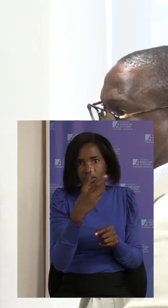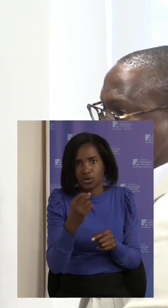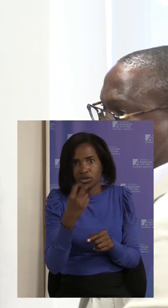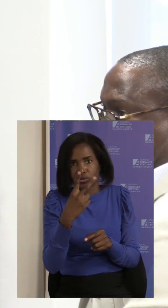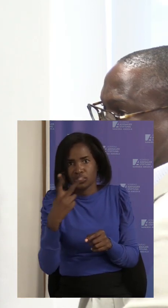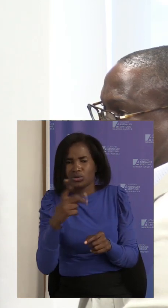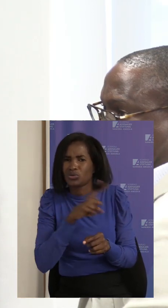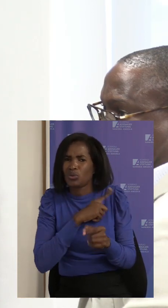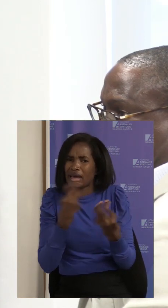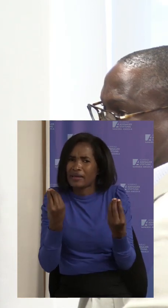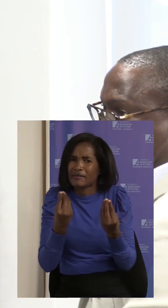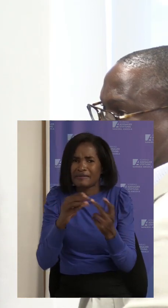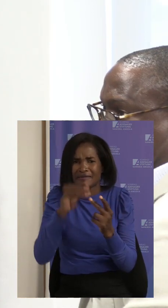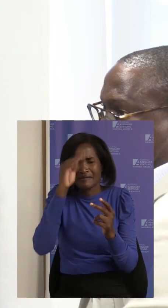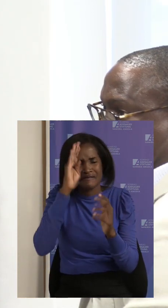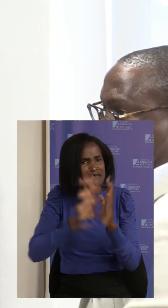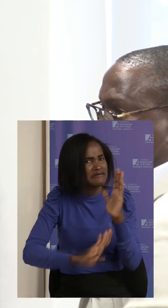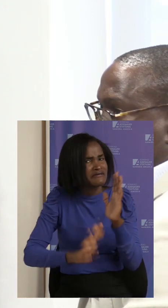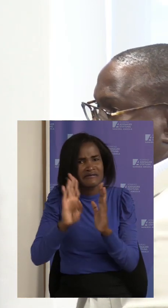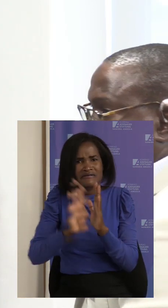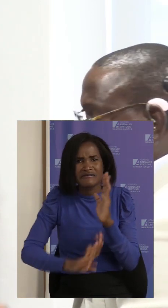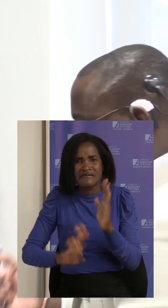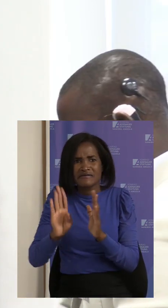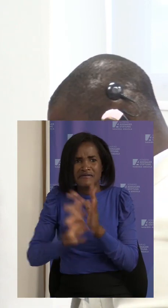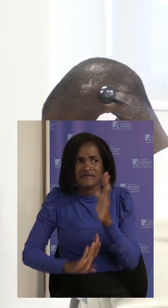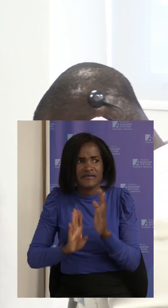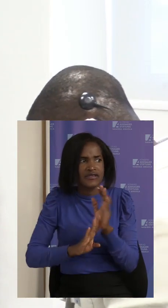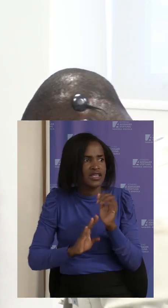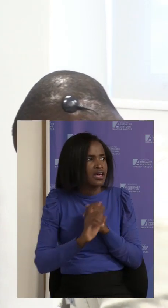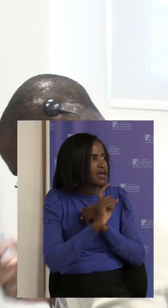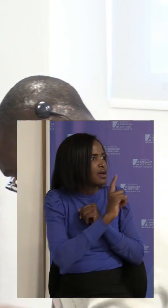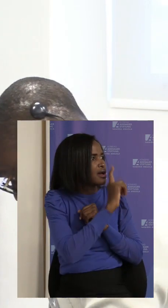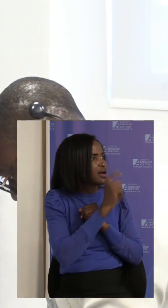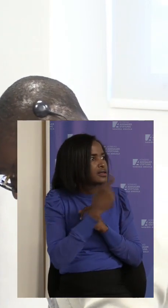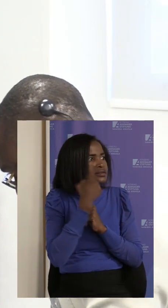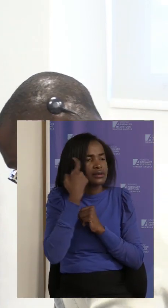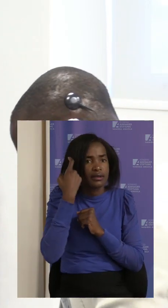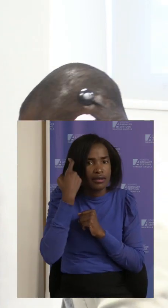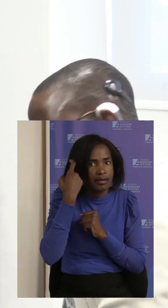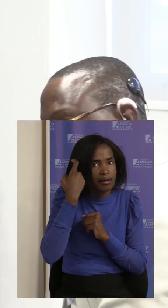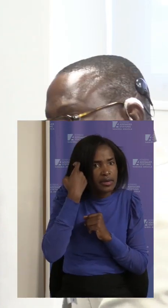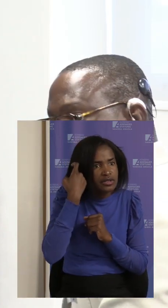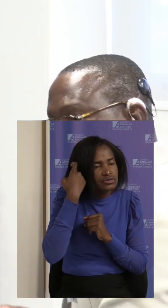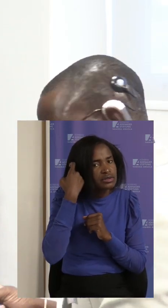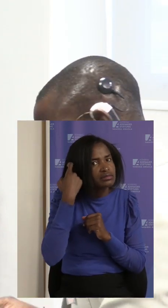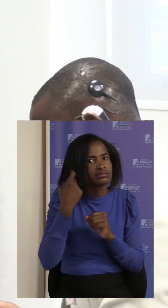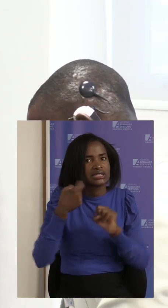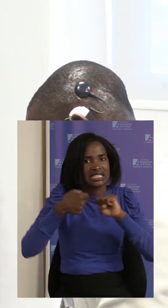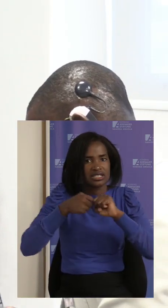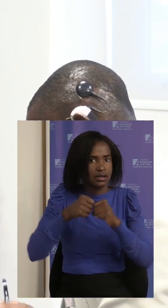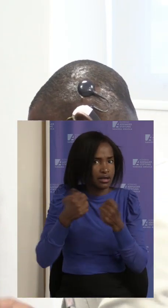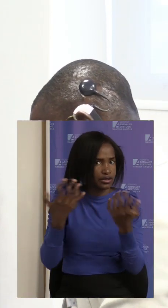Performance, from the ministry's perspective, what were some of the challenges in the ministry's